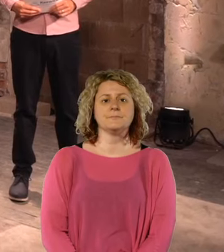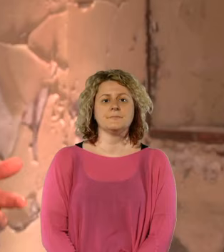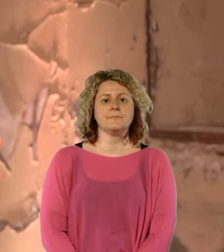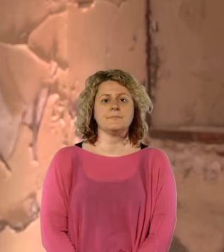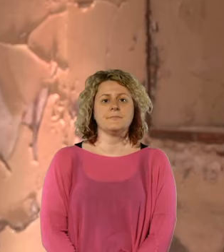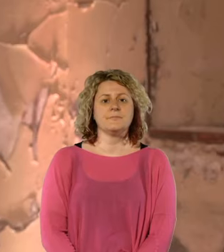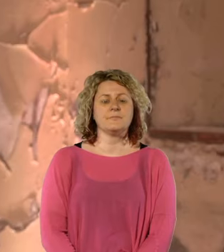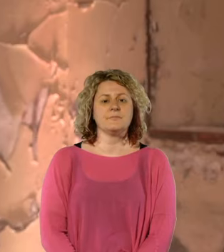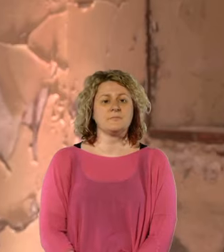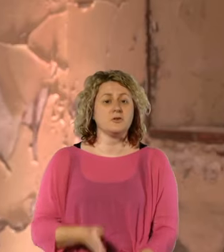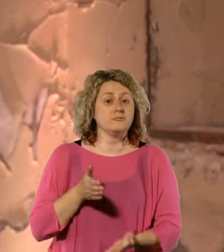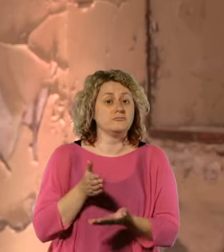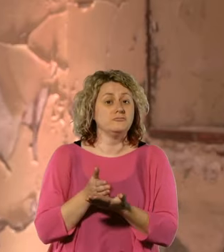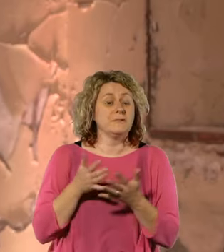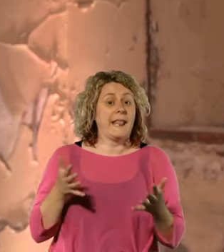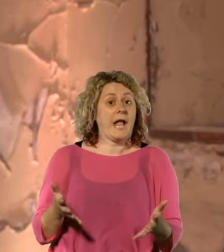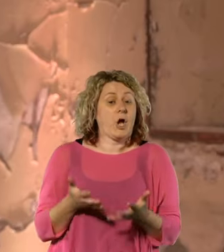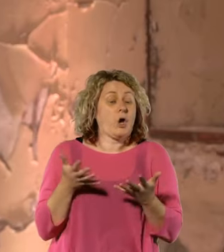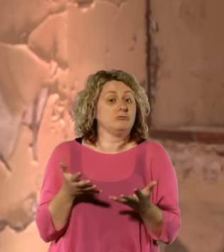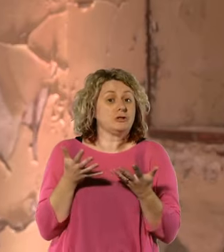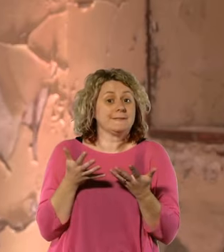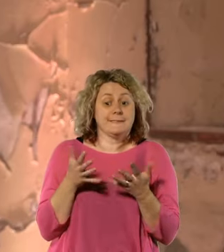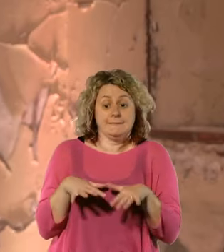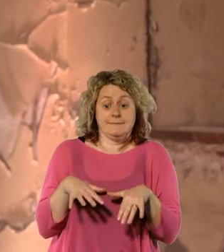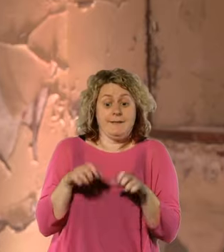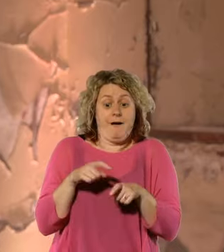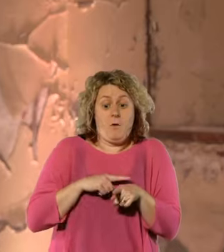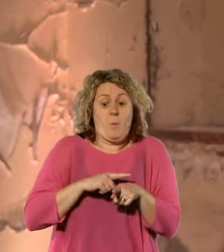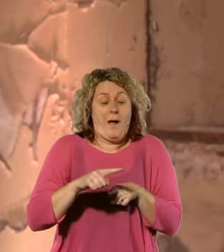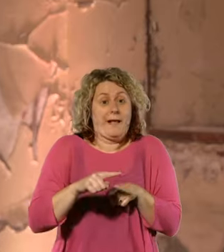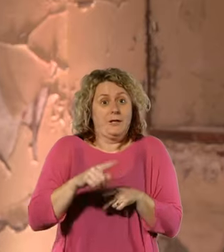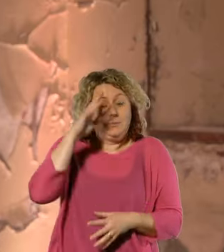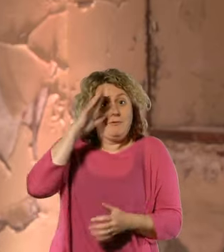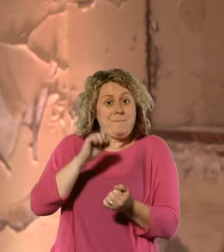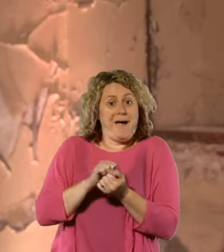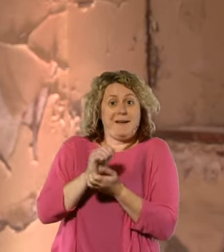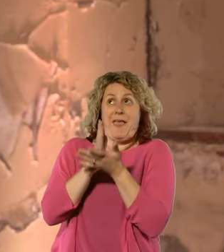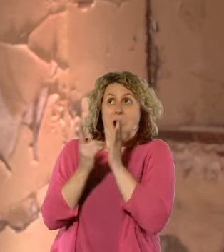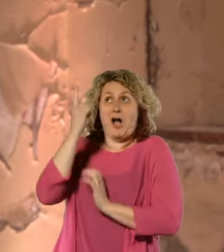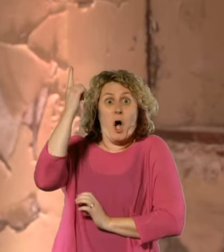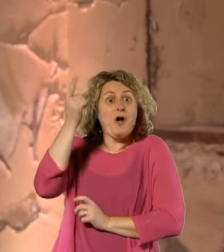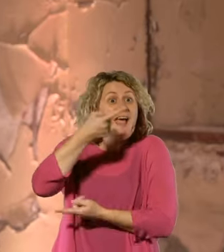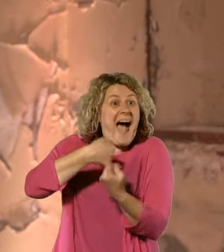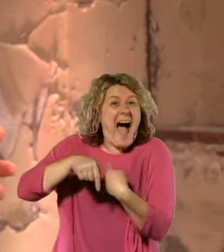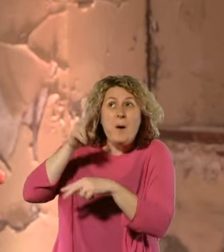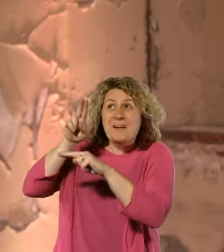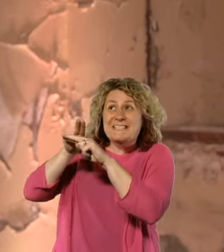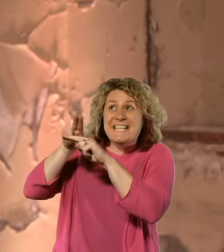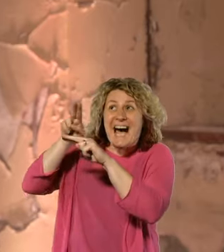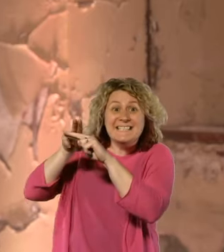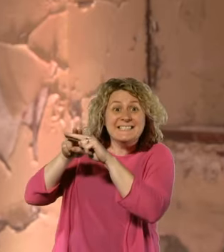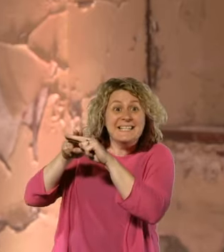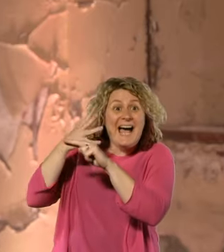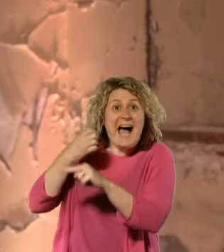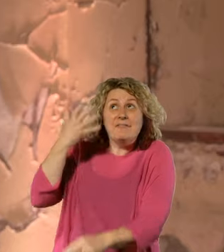How encouraging at the start of our week to be reminded that our God, our Dad, has got hold of us. Well, as the lyrics in